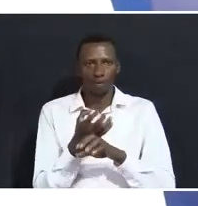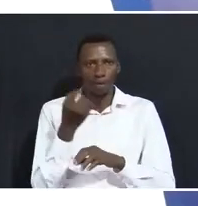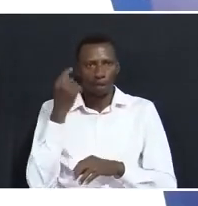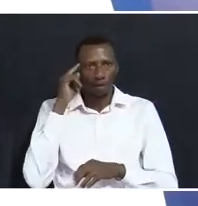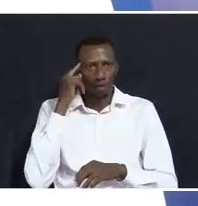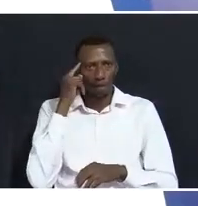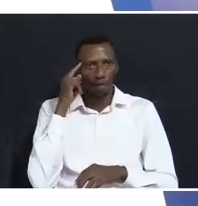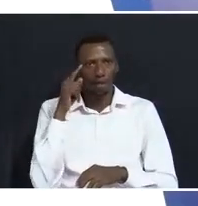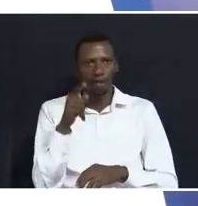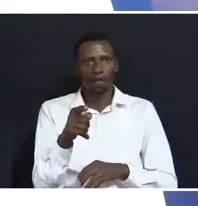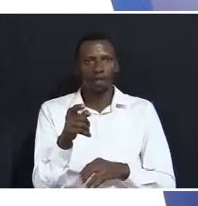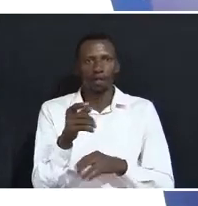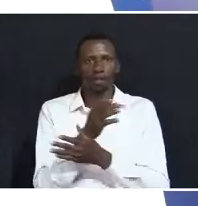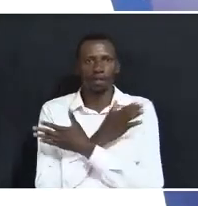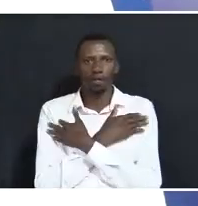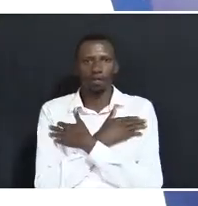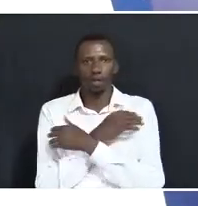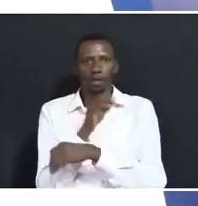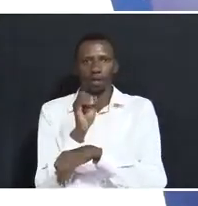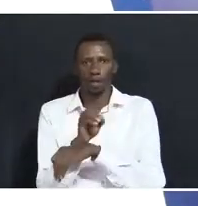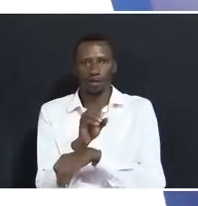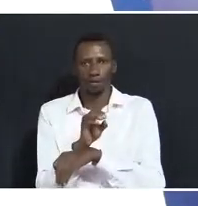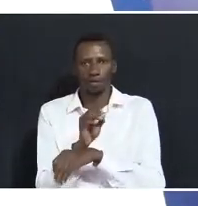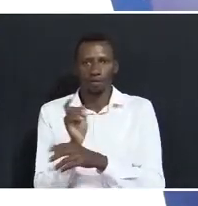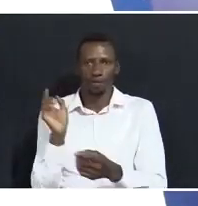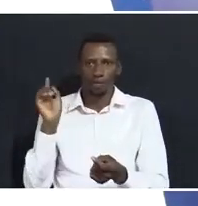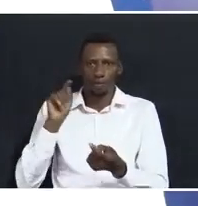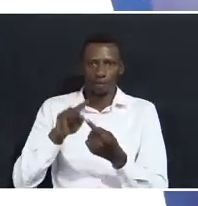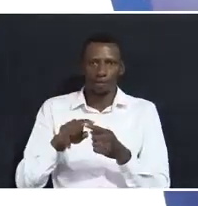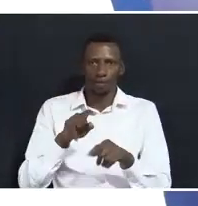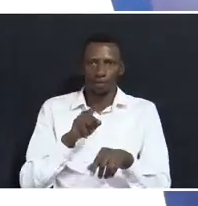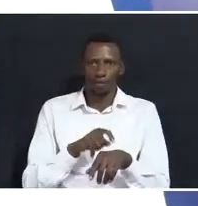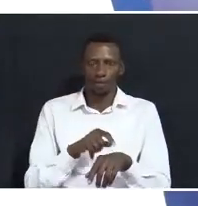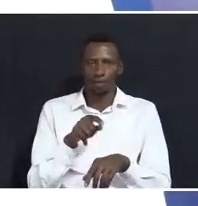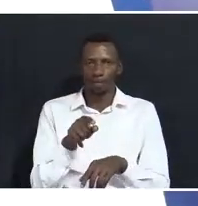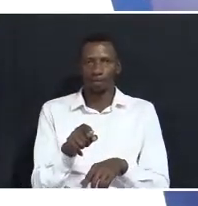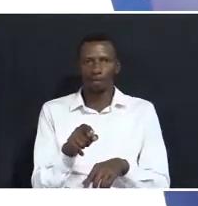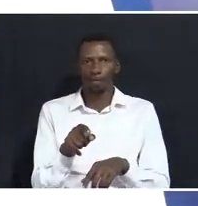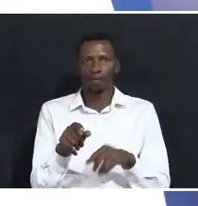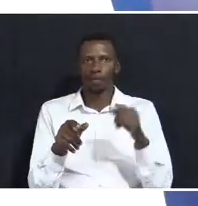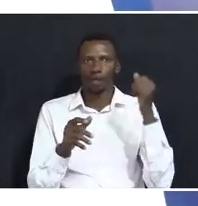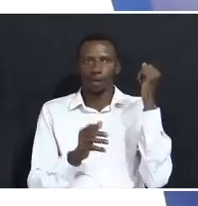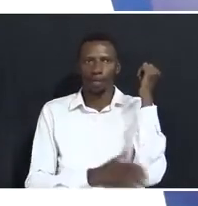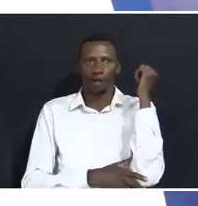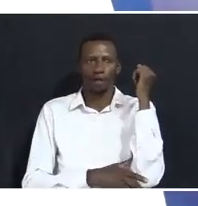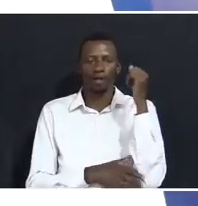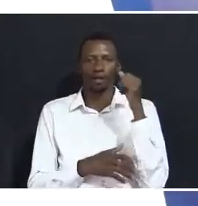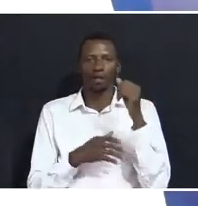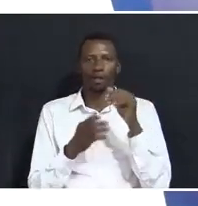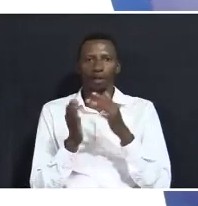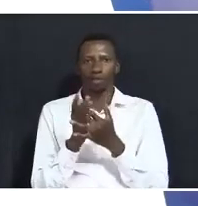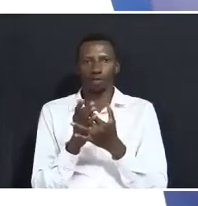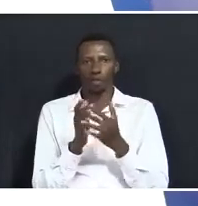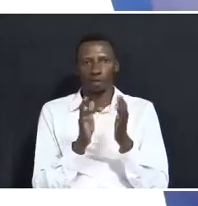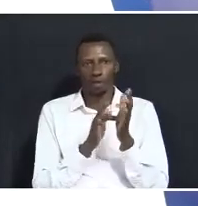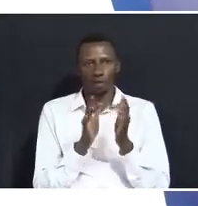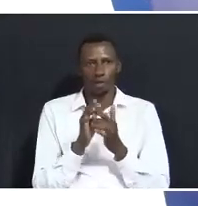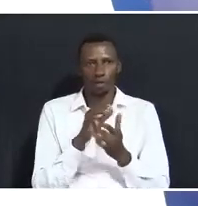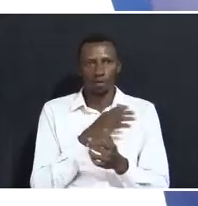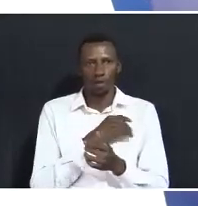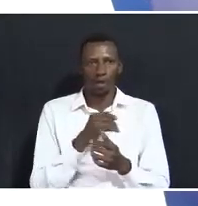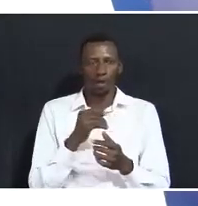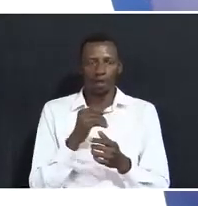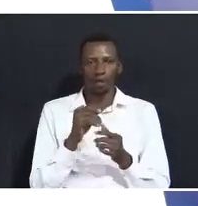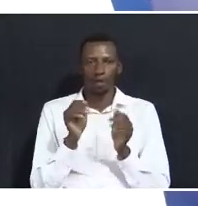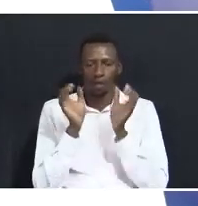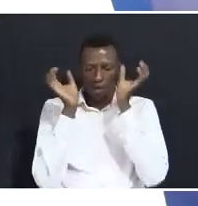a friendly advice. Up until this time, it's been going badly between Jesus and the Pharisees, the religious